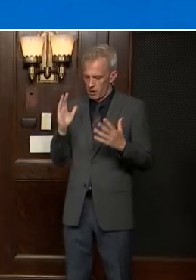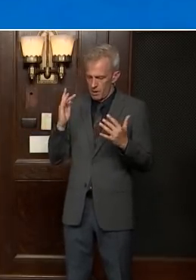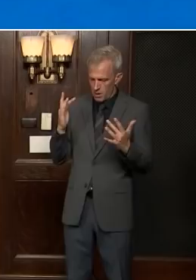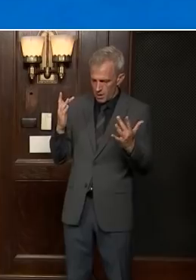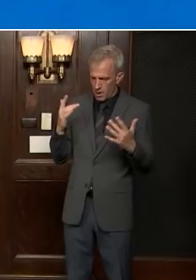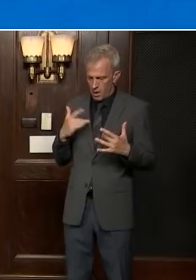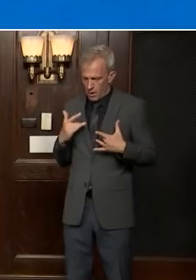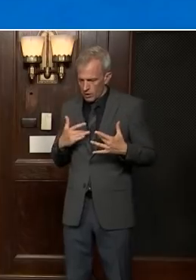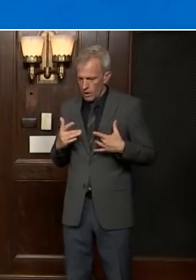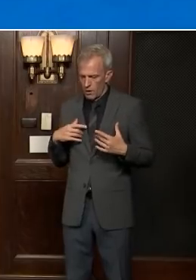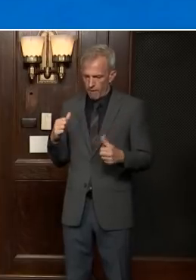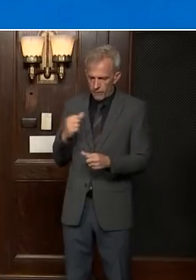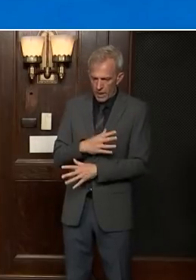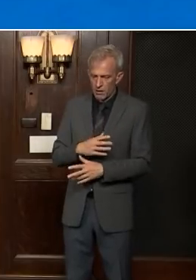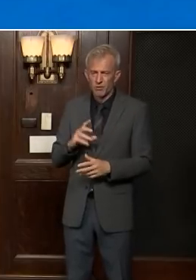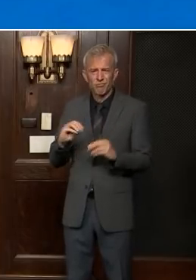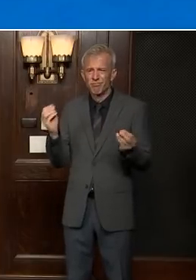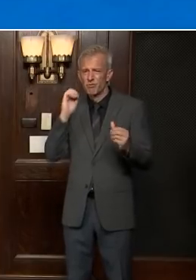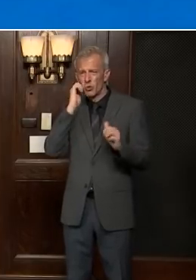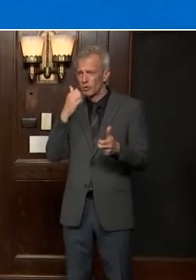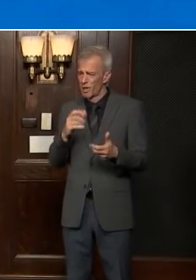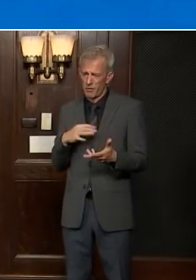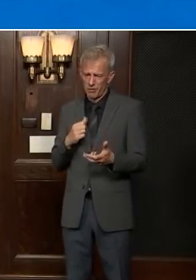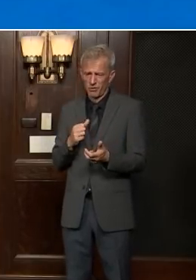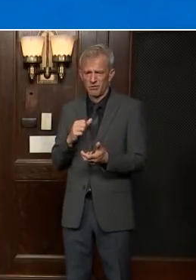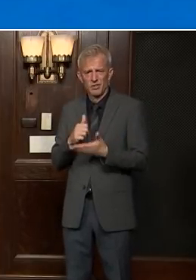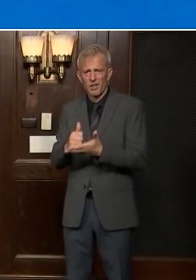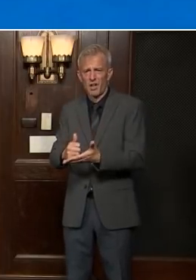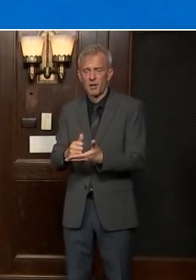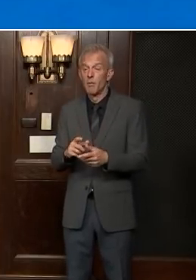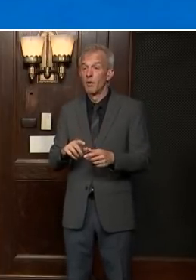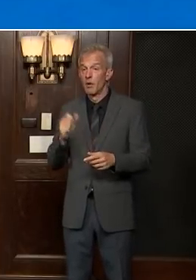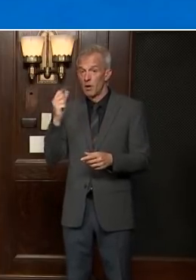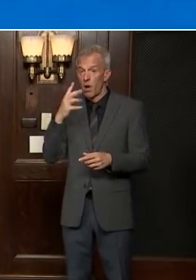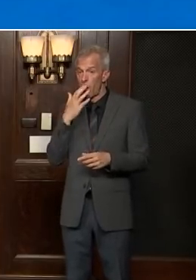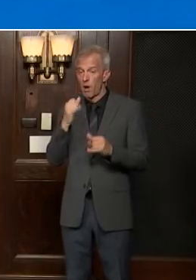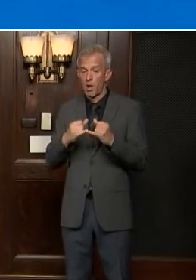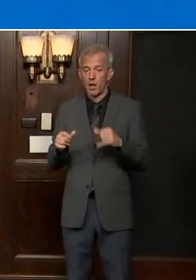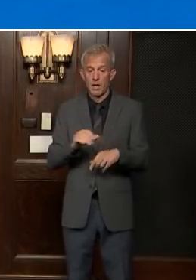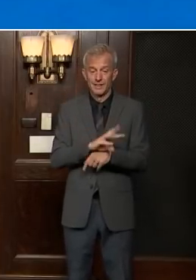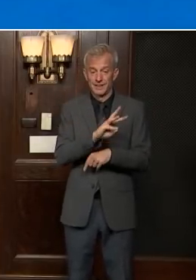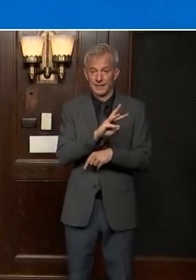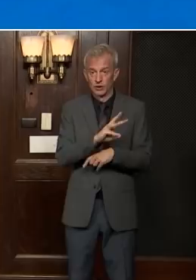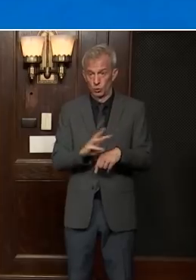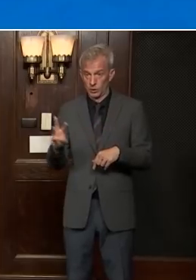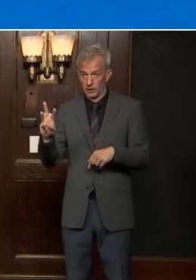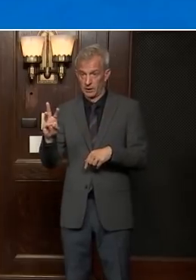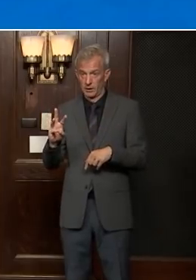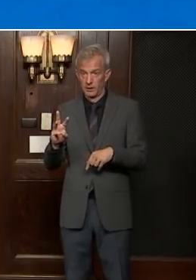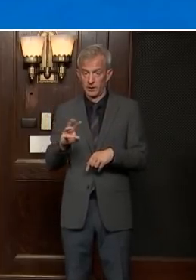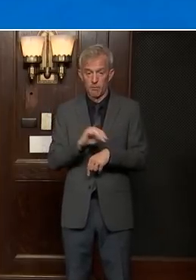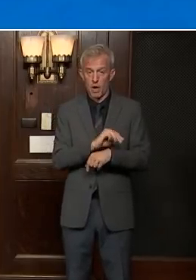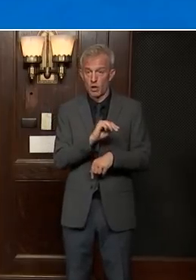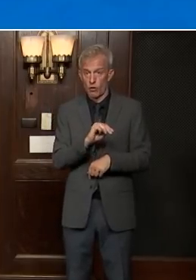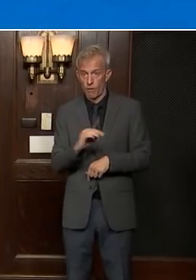that fear. And that hotline is open 6 a.m. to 6 p.m. on weekdays. That number